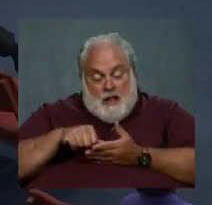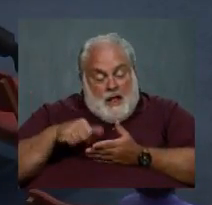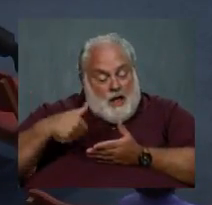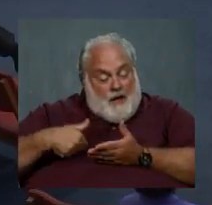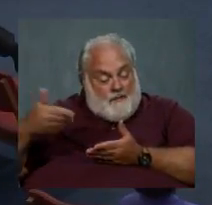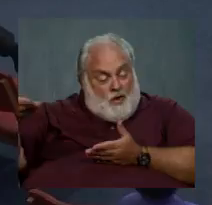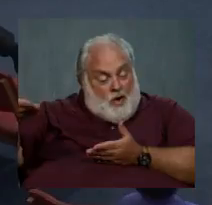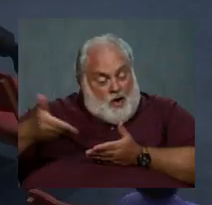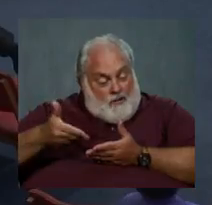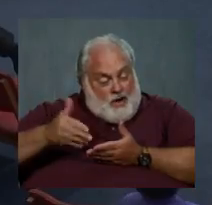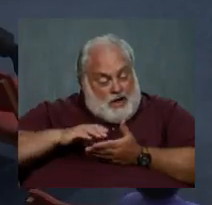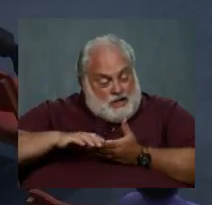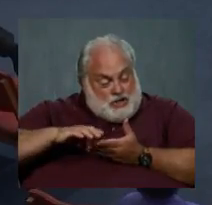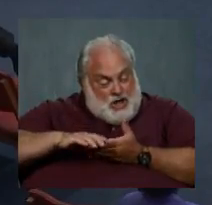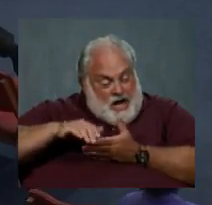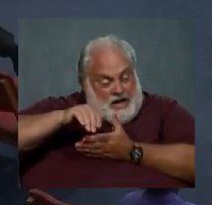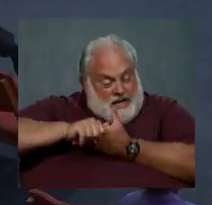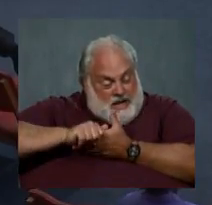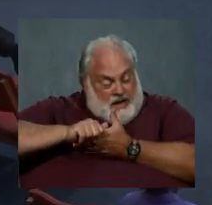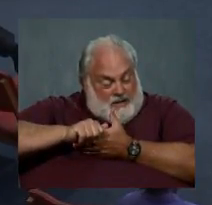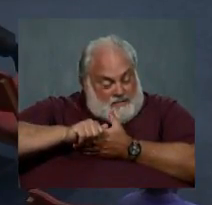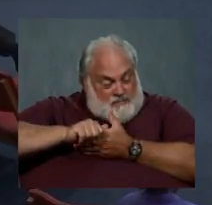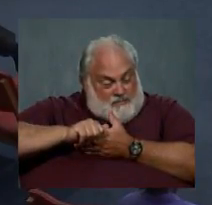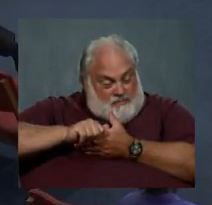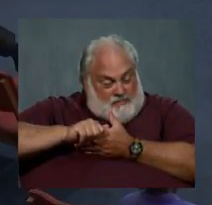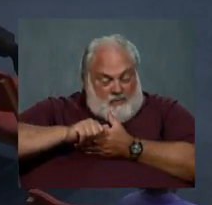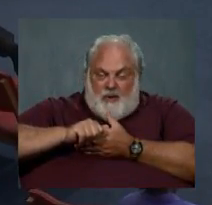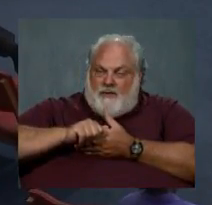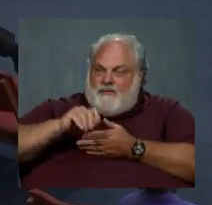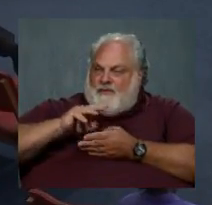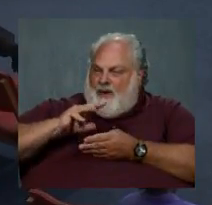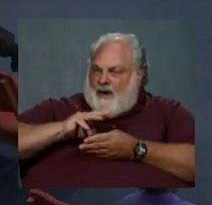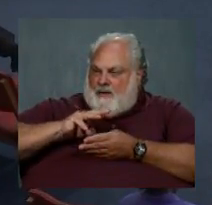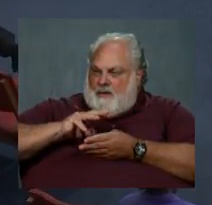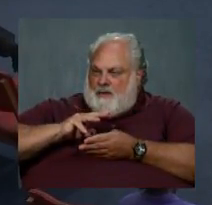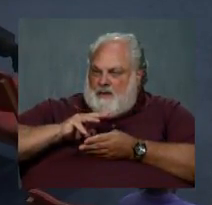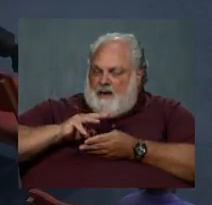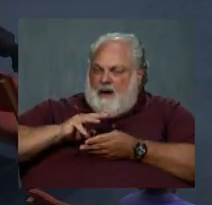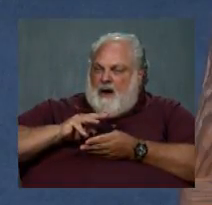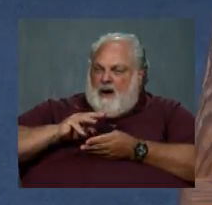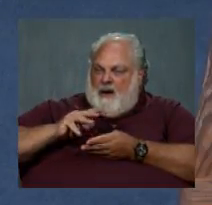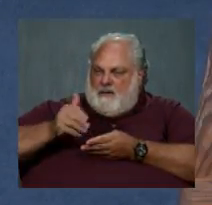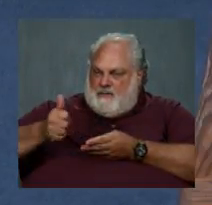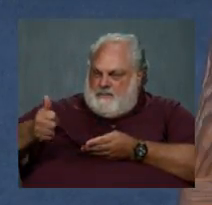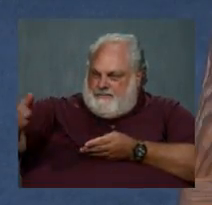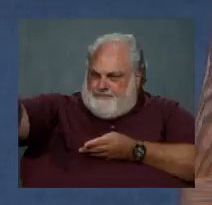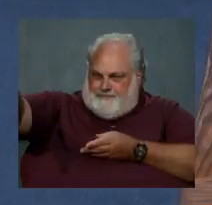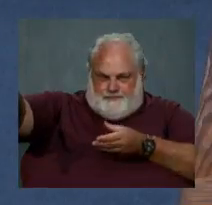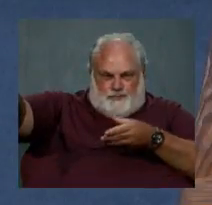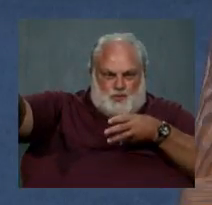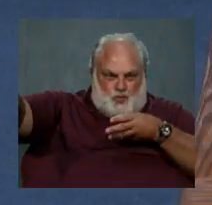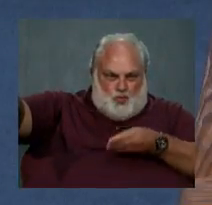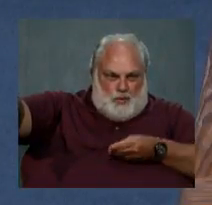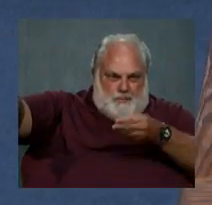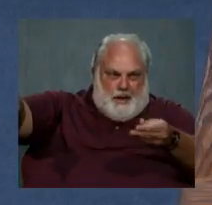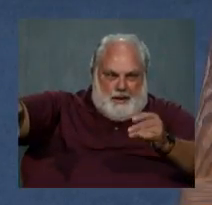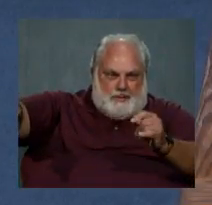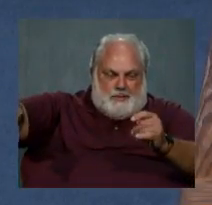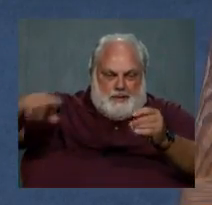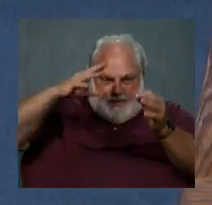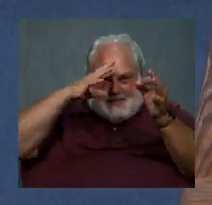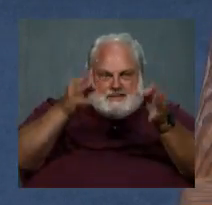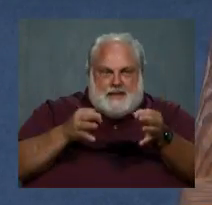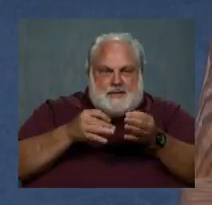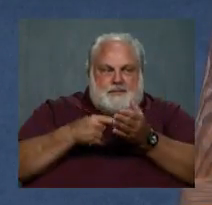a letter here with a check attached to it, we can say, well, we'll take it. And at that point, which of those two options we would take, we would have to